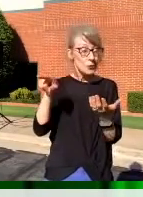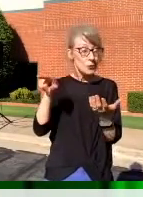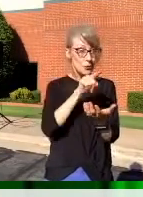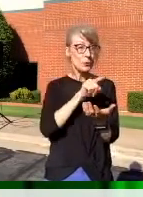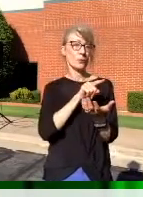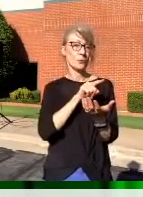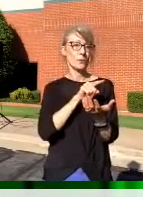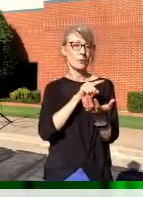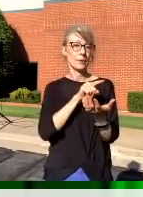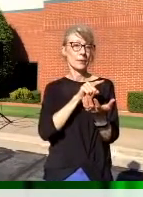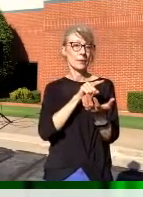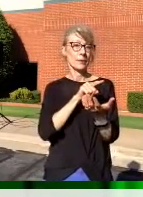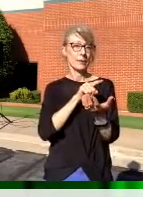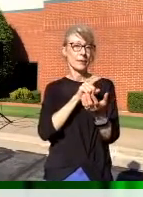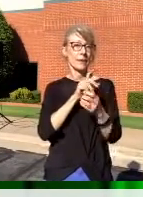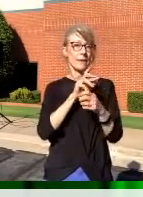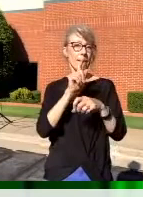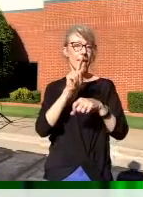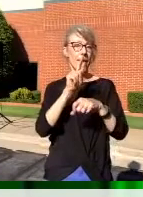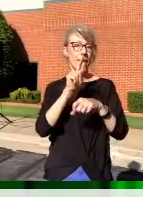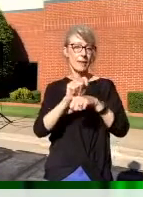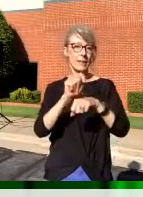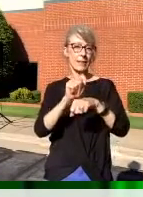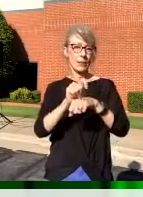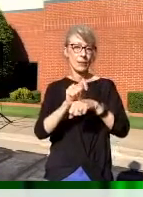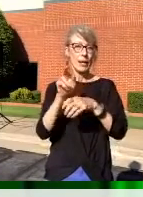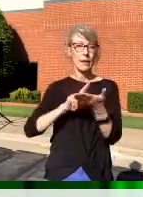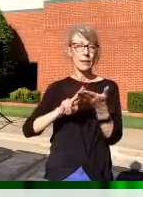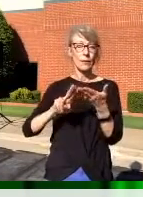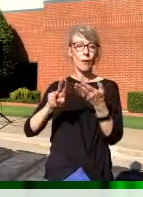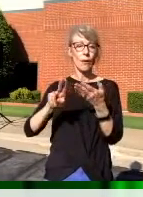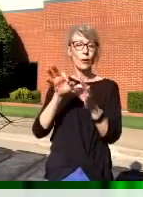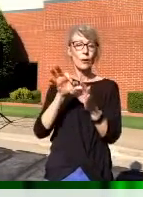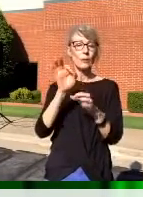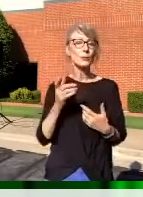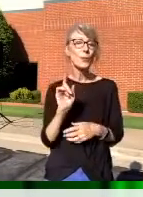temple and that the Holy Spirit dwells